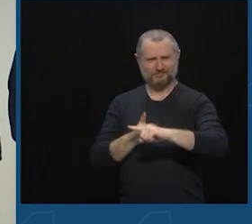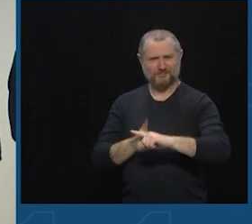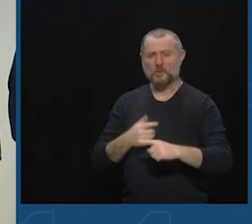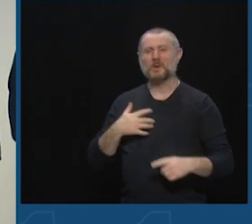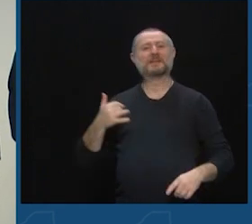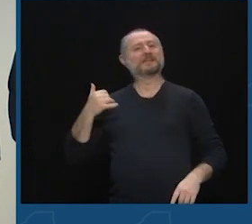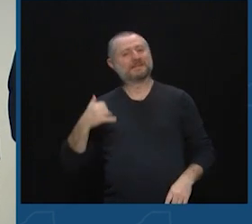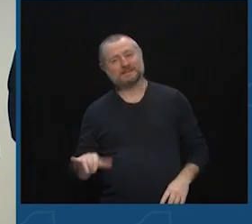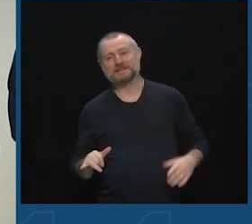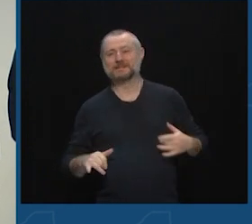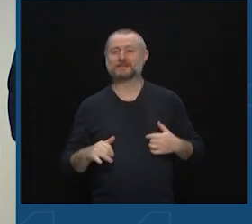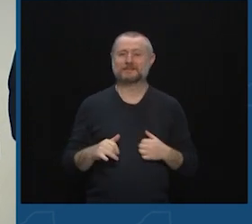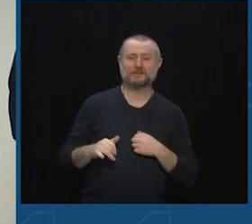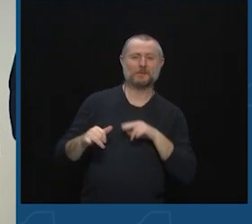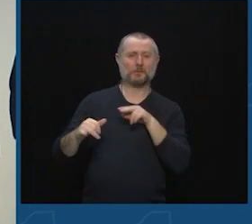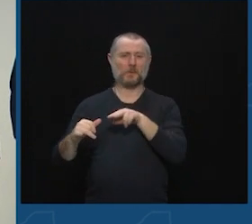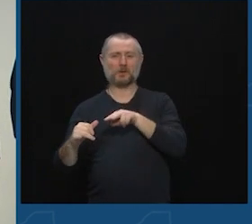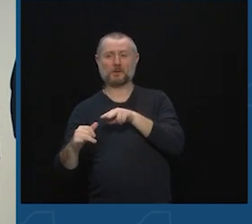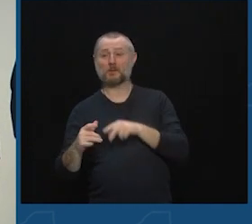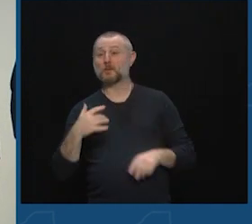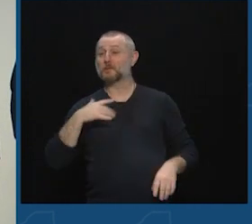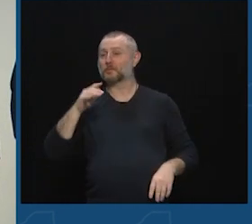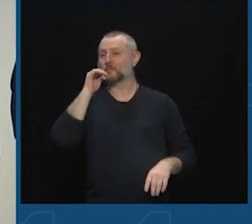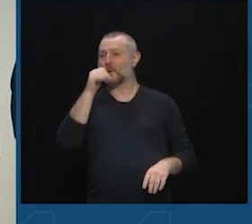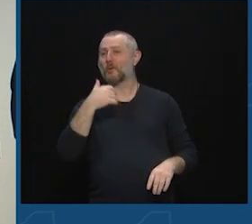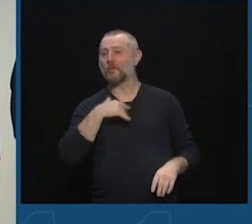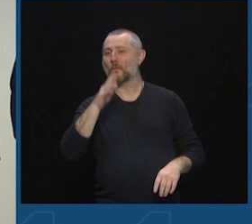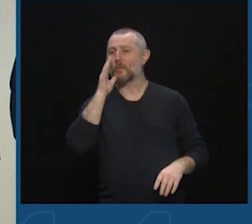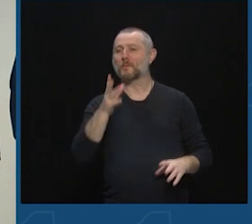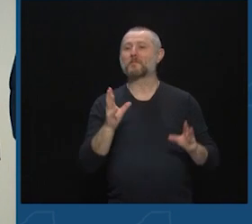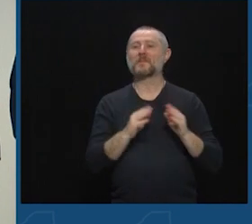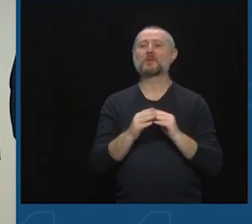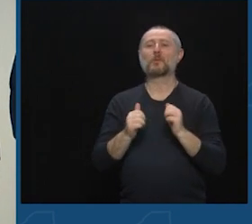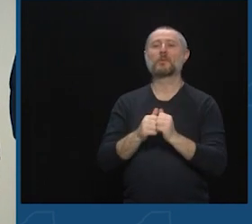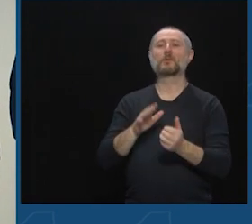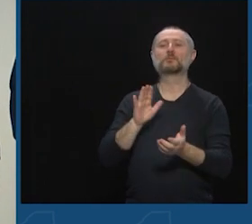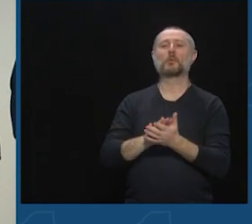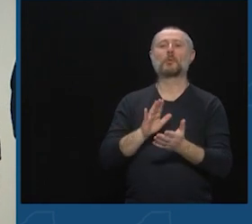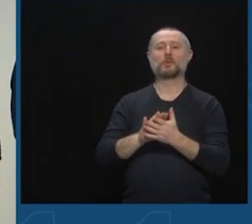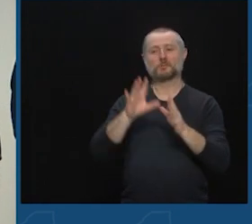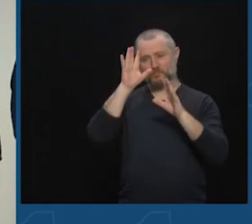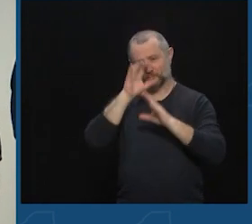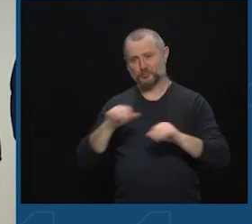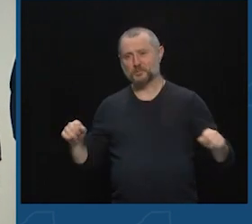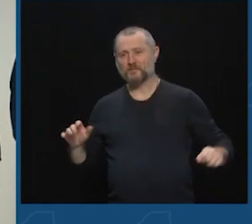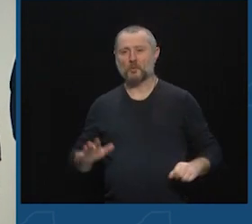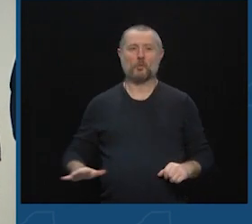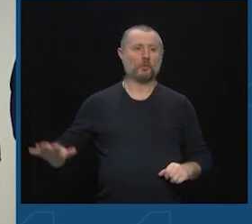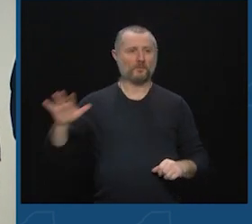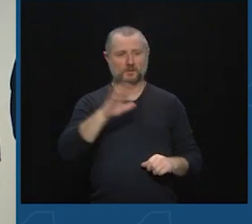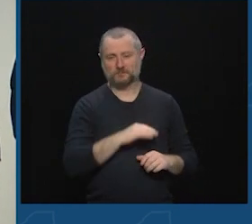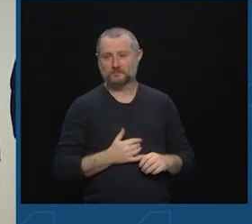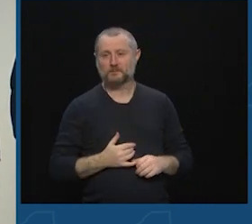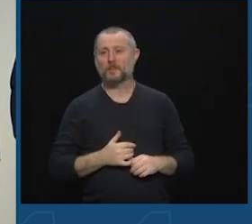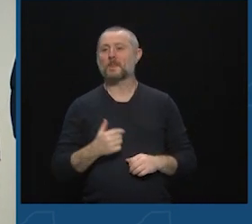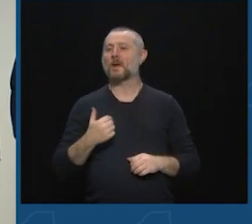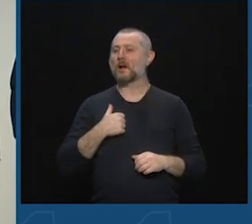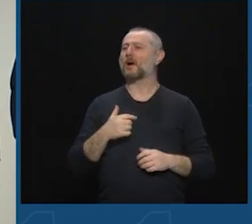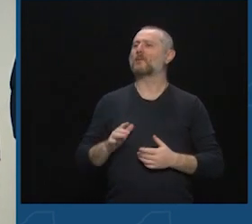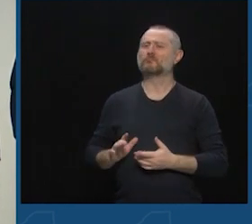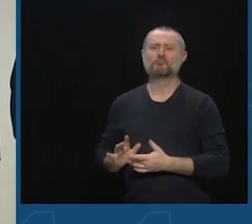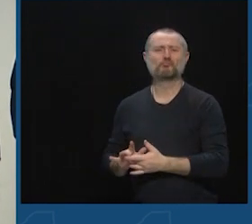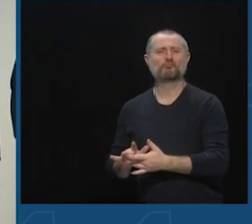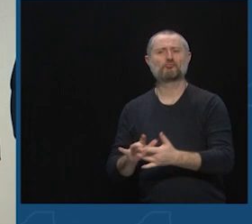I'm assessing. Tomorrow I have a conversation with school superintendents. I've been in contact with the leaders of every major